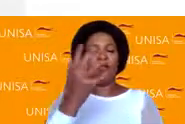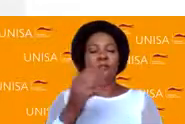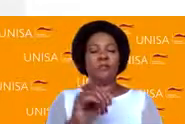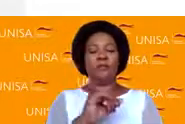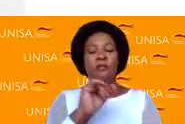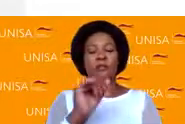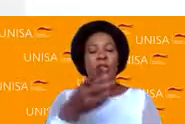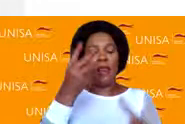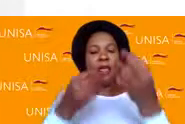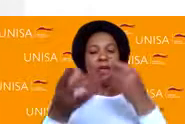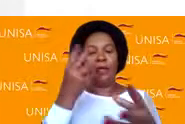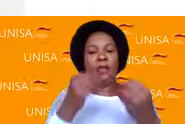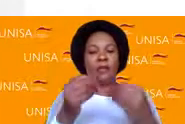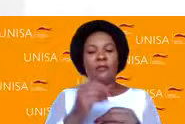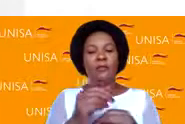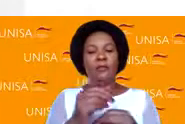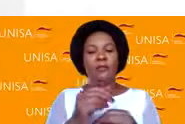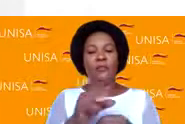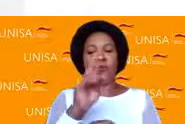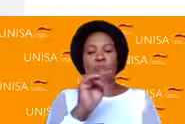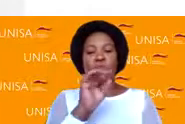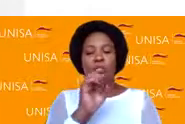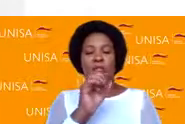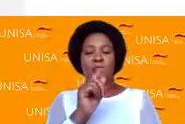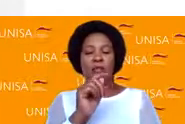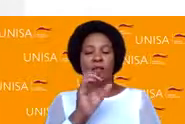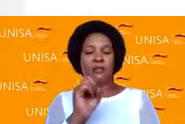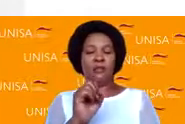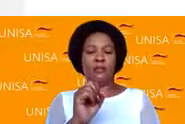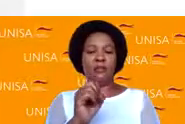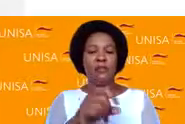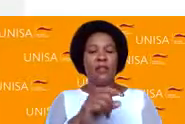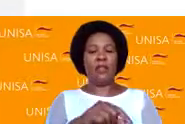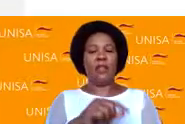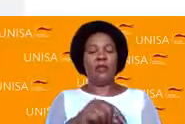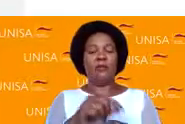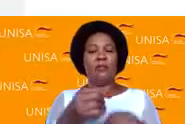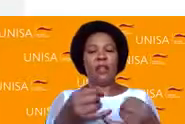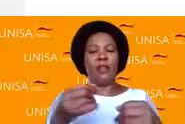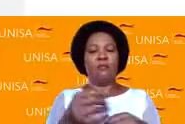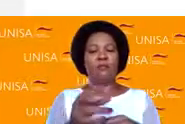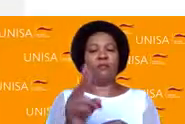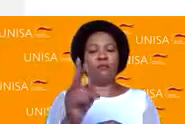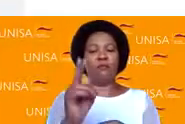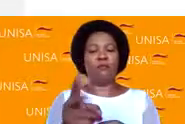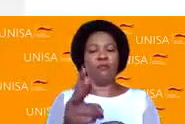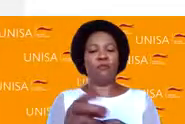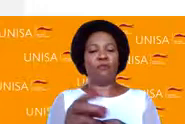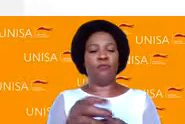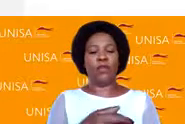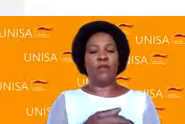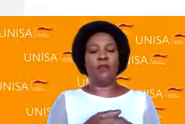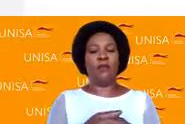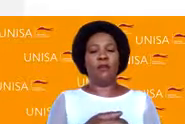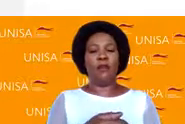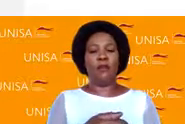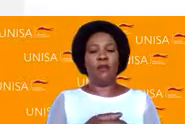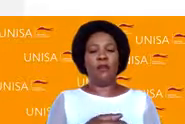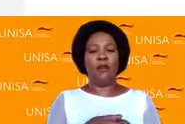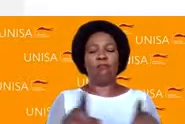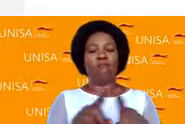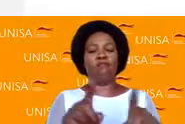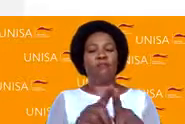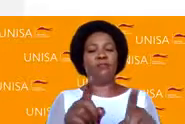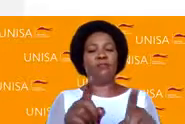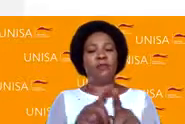learning units, or they might do it by timeline as well. But you'll have these tiles. So